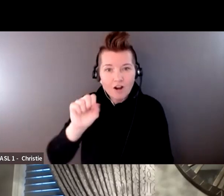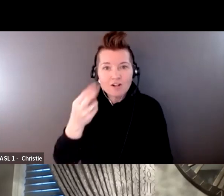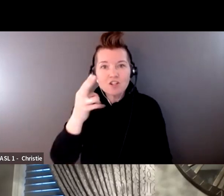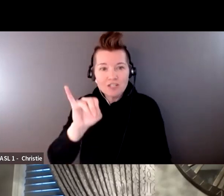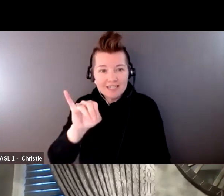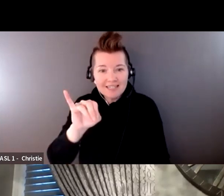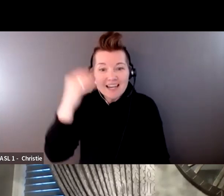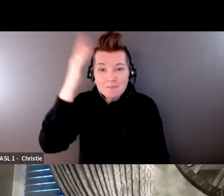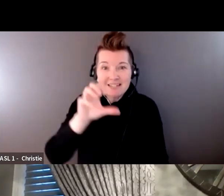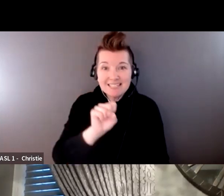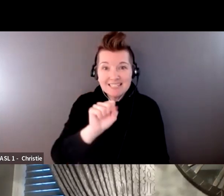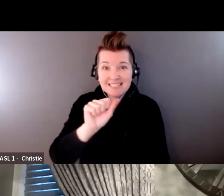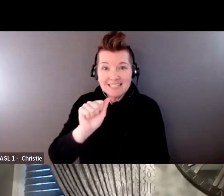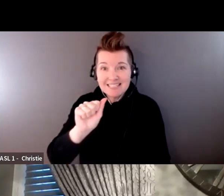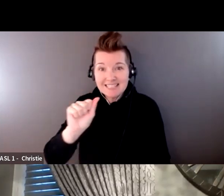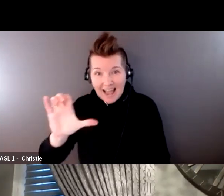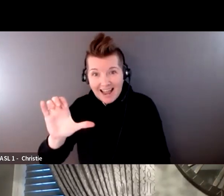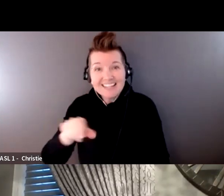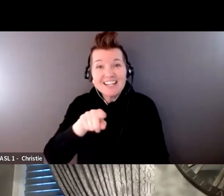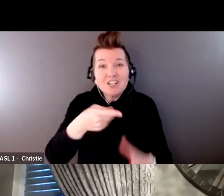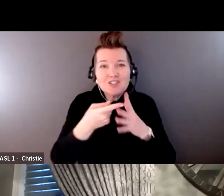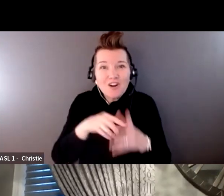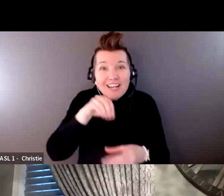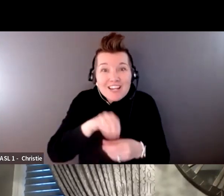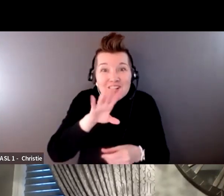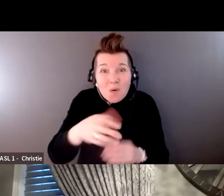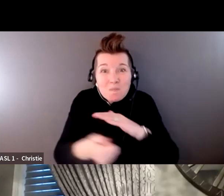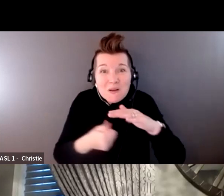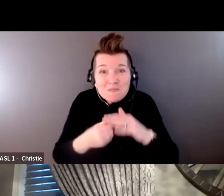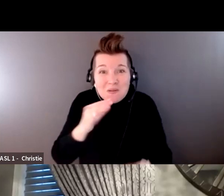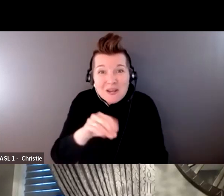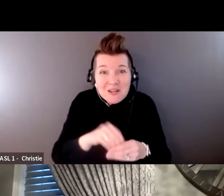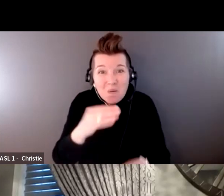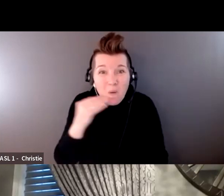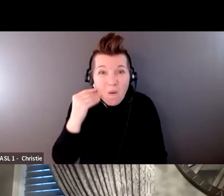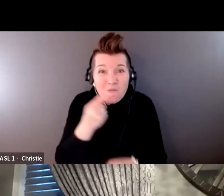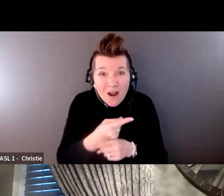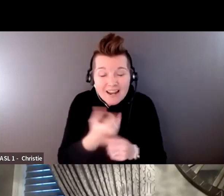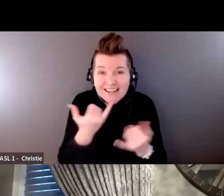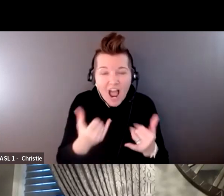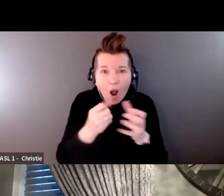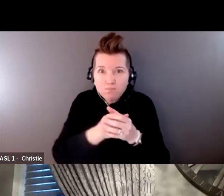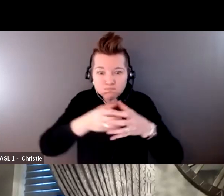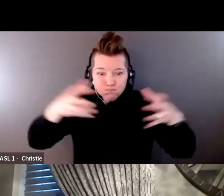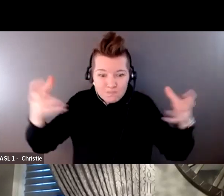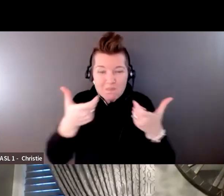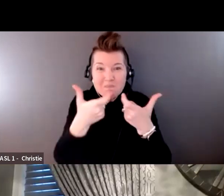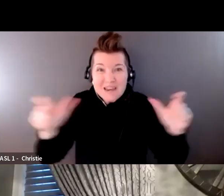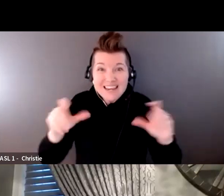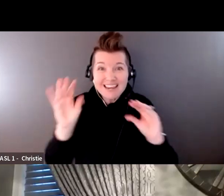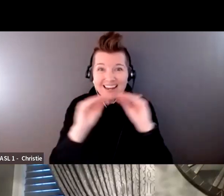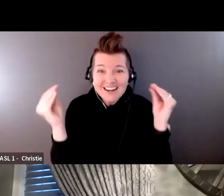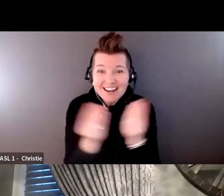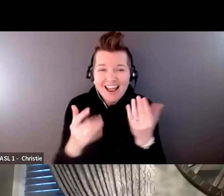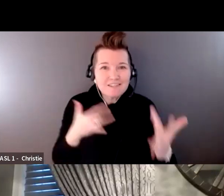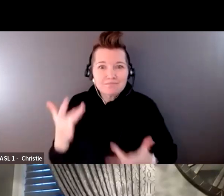in the basement of Geetha's home, and it was obviously to respond to a need in the community, and it's grown to this amazing, huge organization. So I'm so excited to